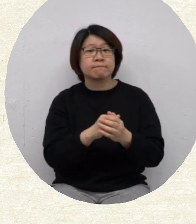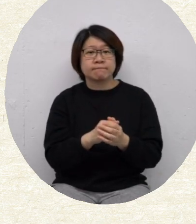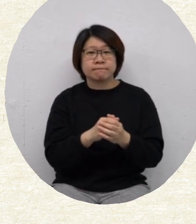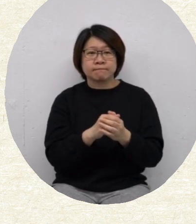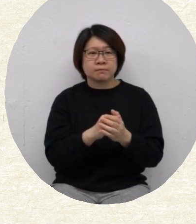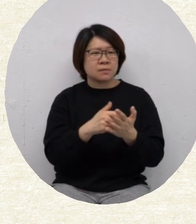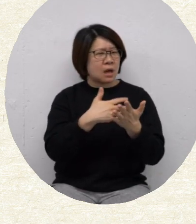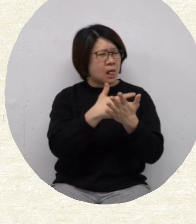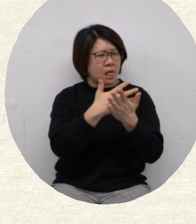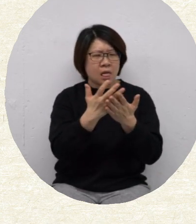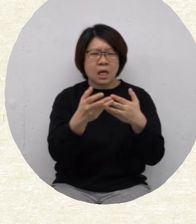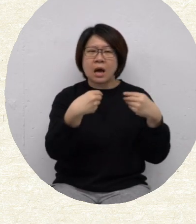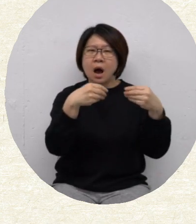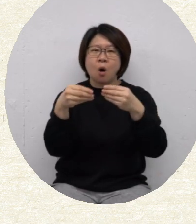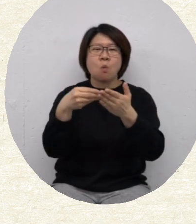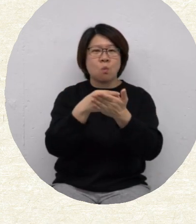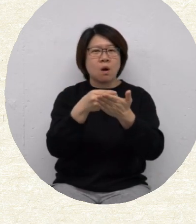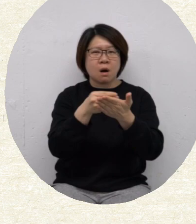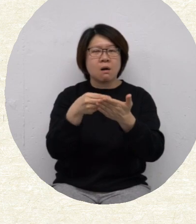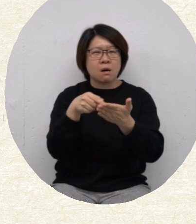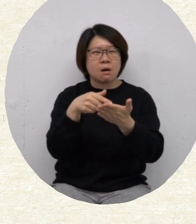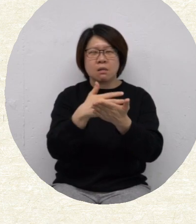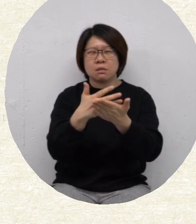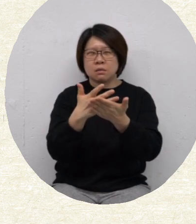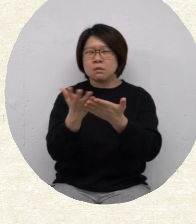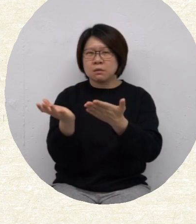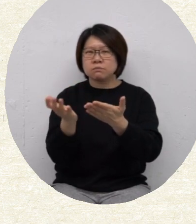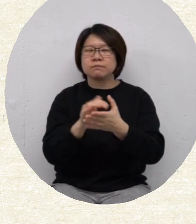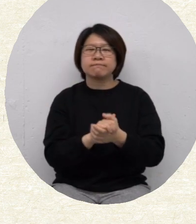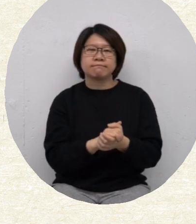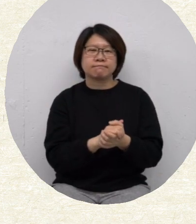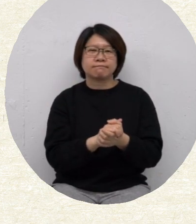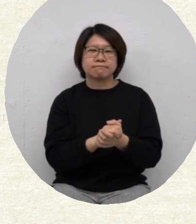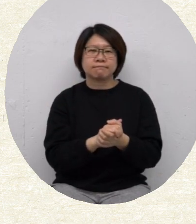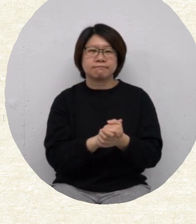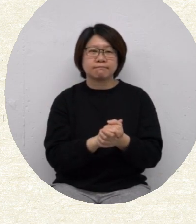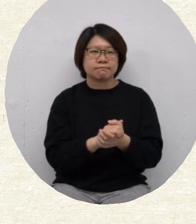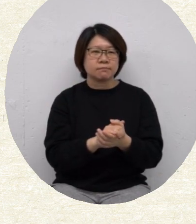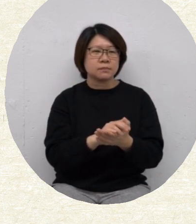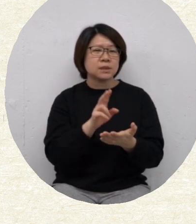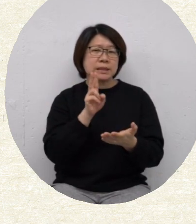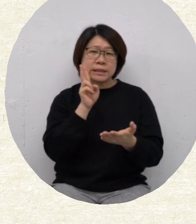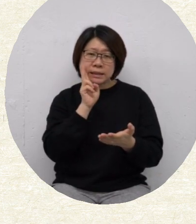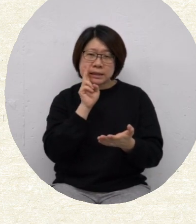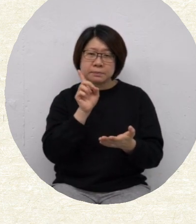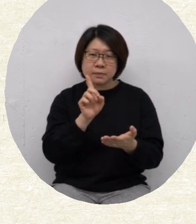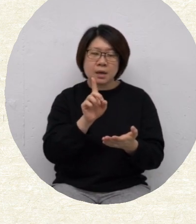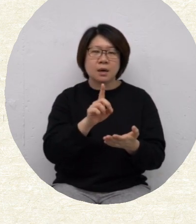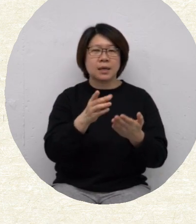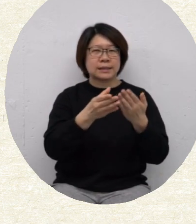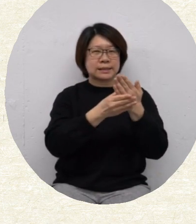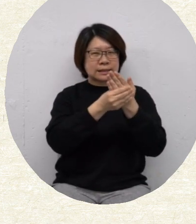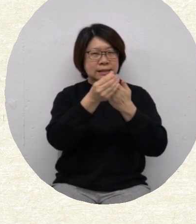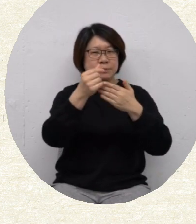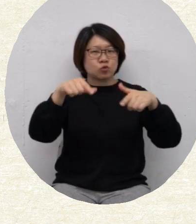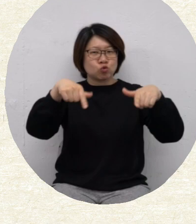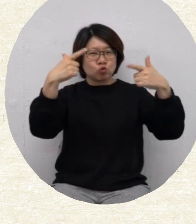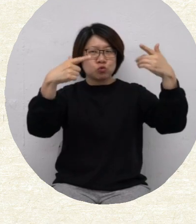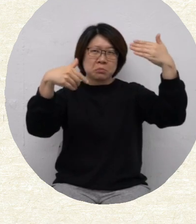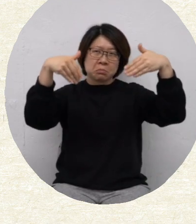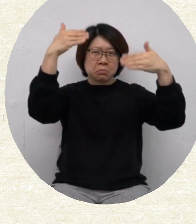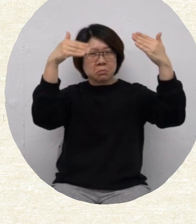trees. They also presented the order and method in which one can paint orchids or